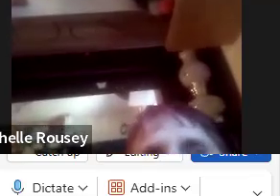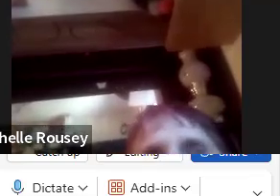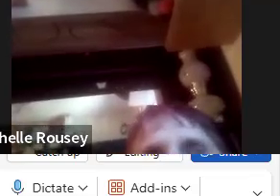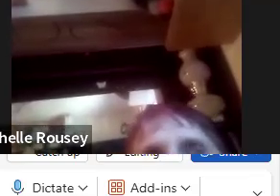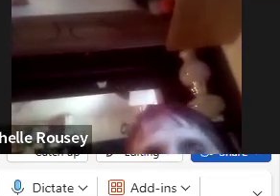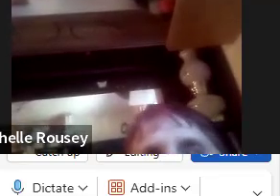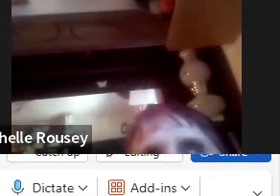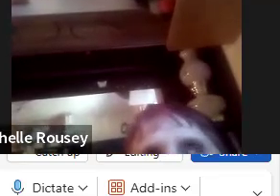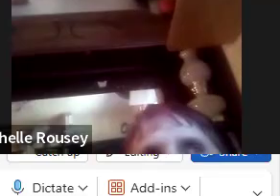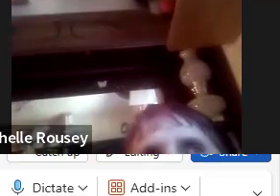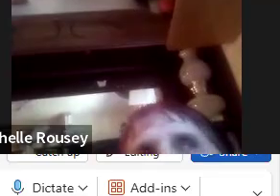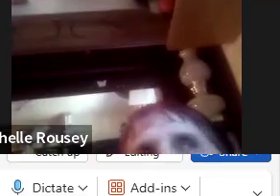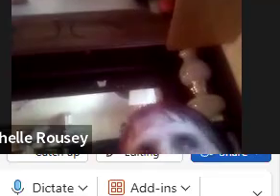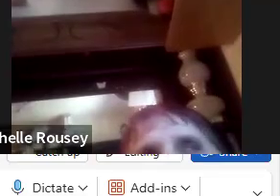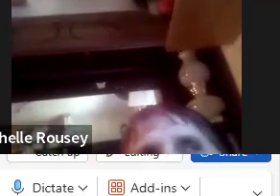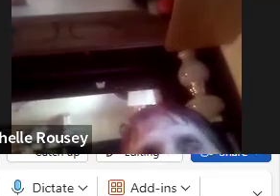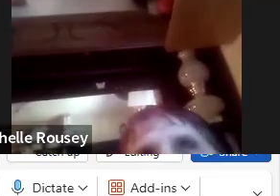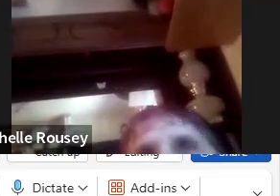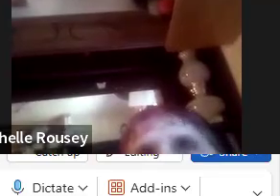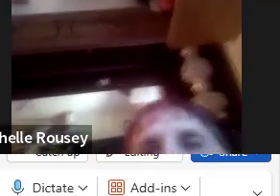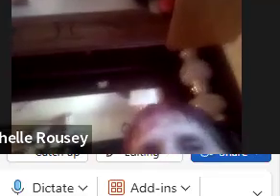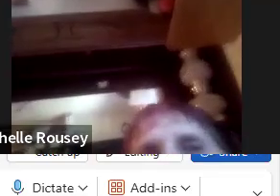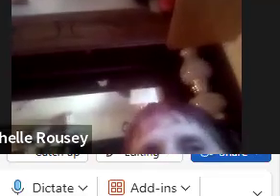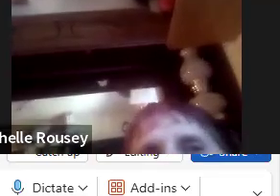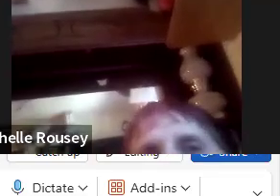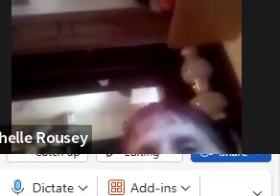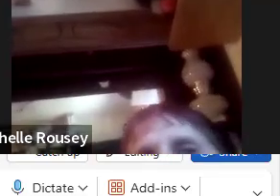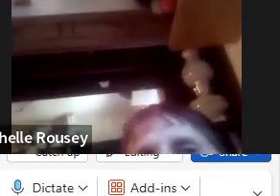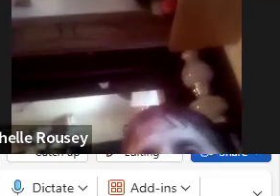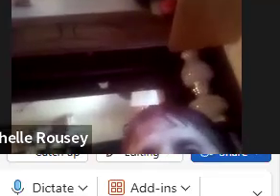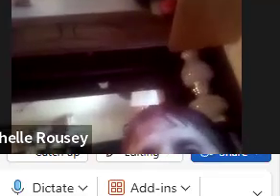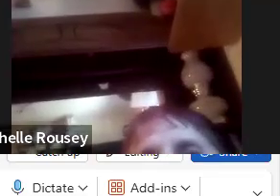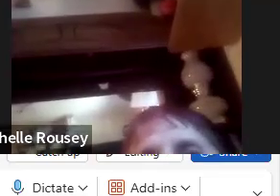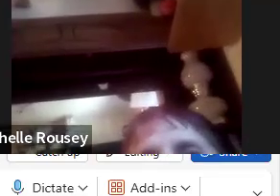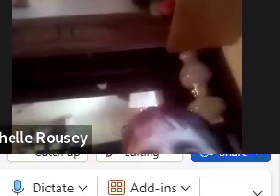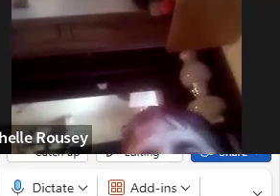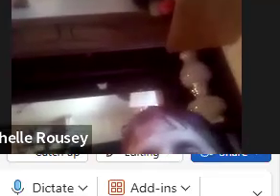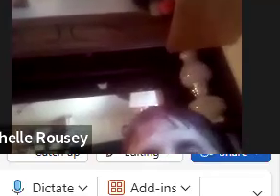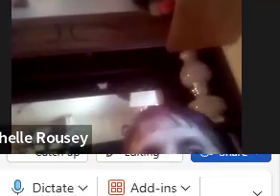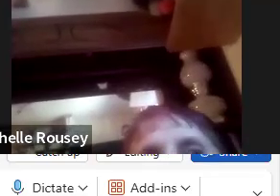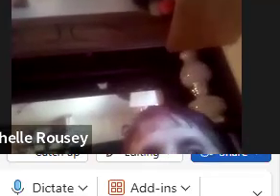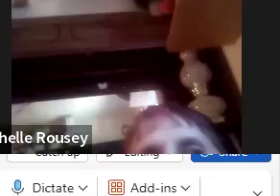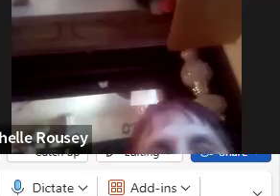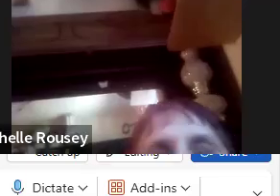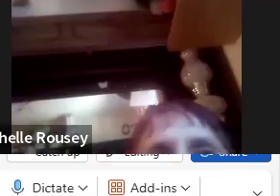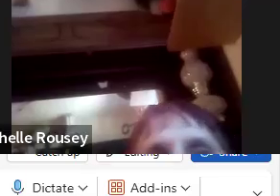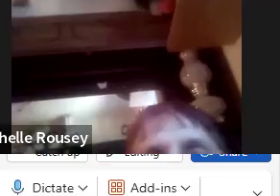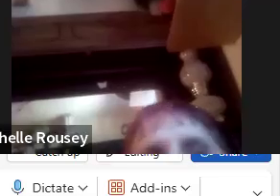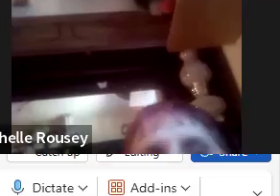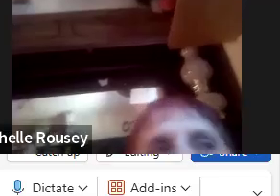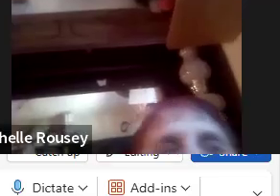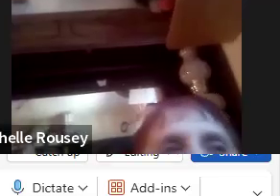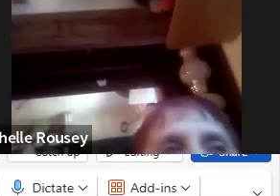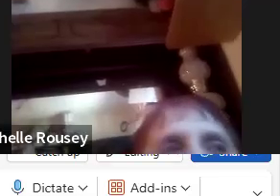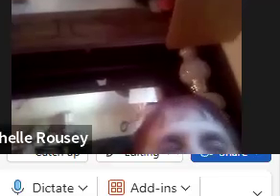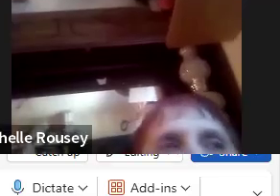just I know that isn't available to everybody else. I mean, you know, there are outreach and things